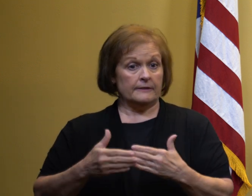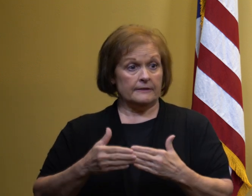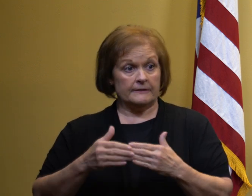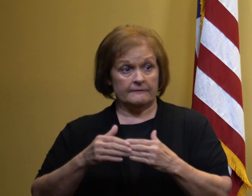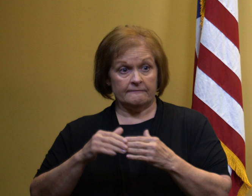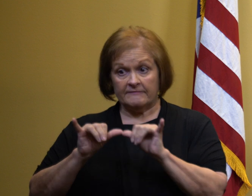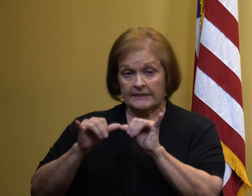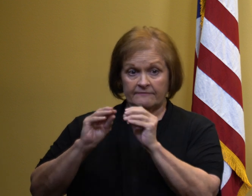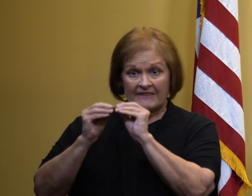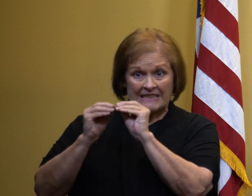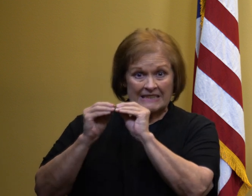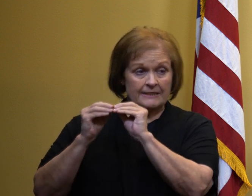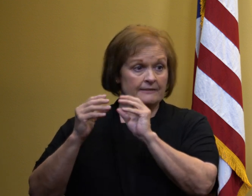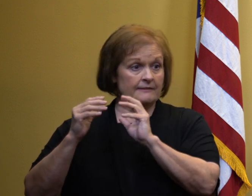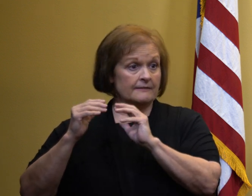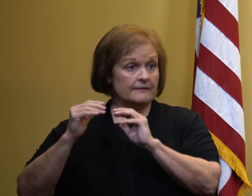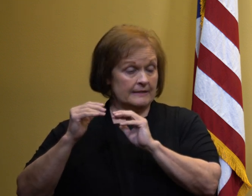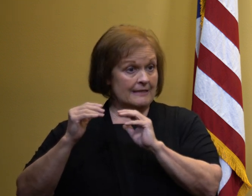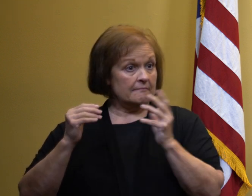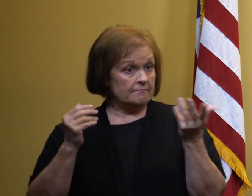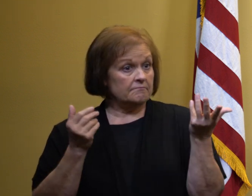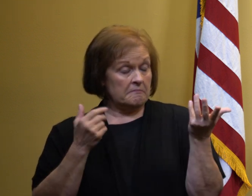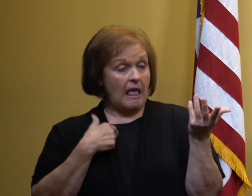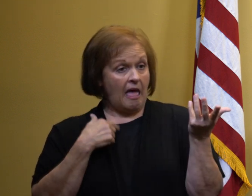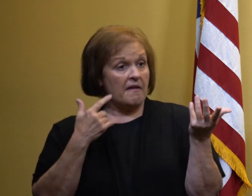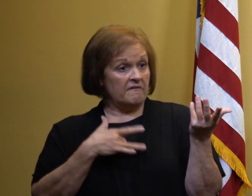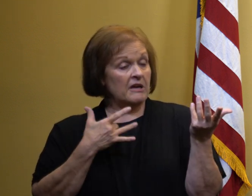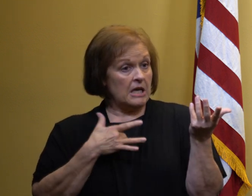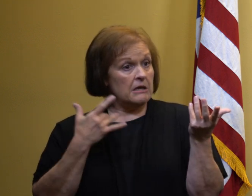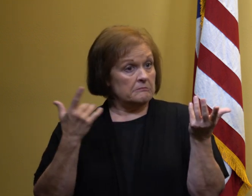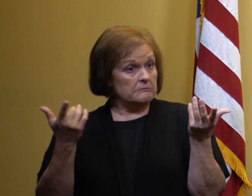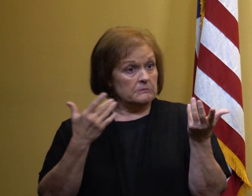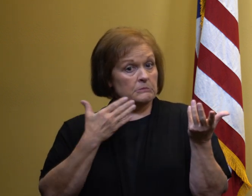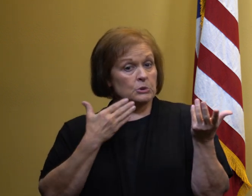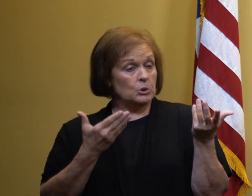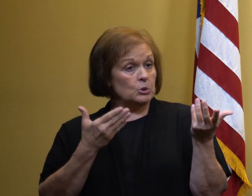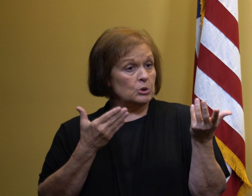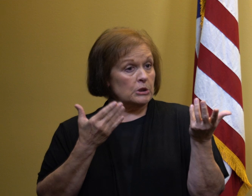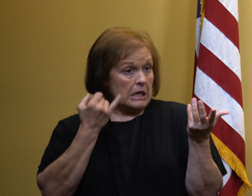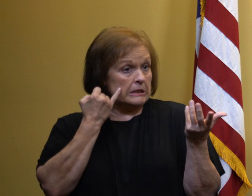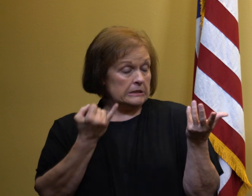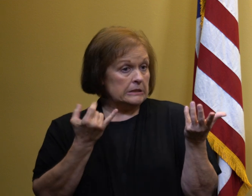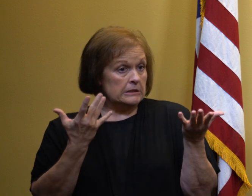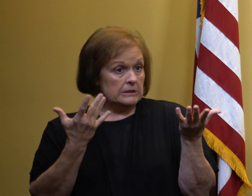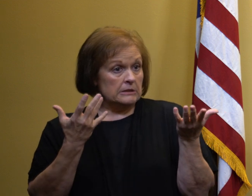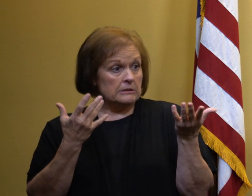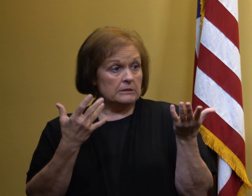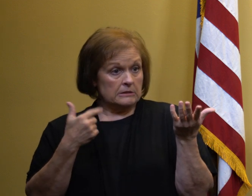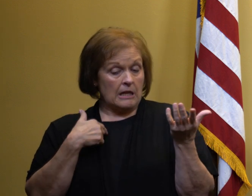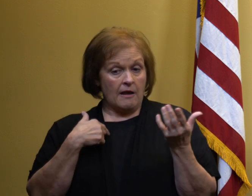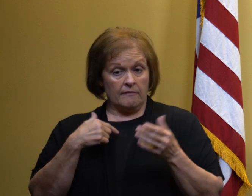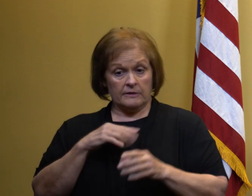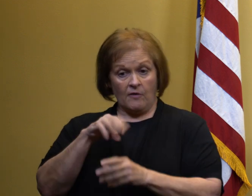very quickly into construction, then yes, I do believe it is a viable option. I've been involved